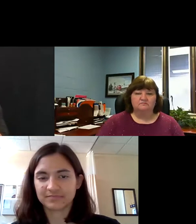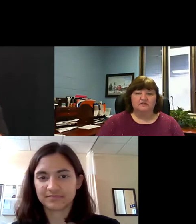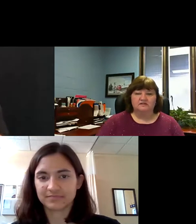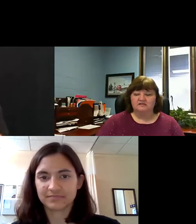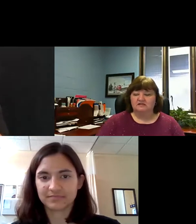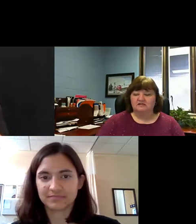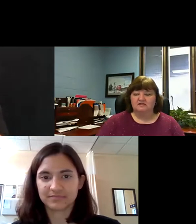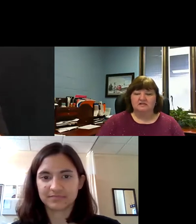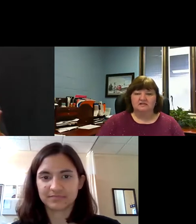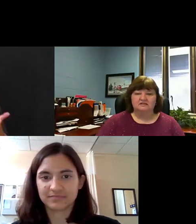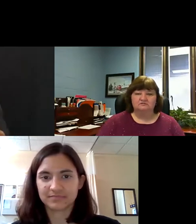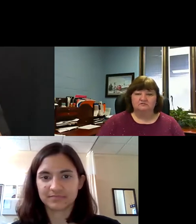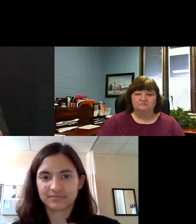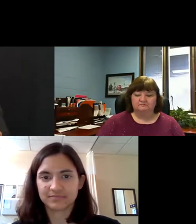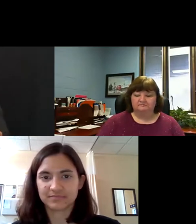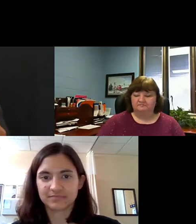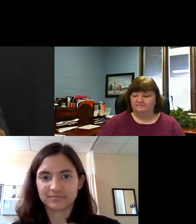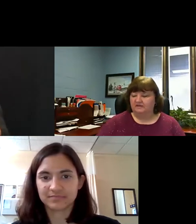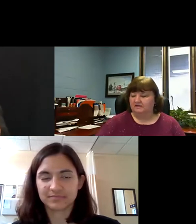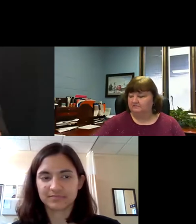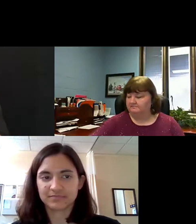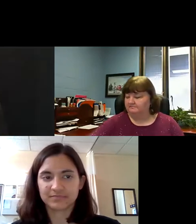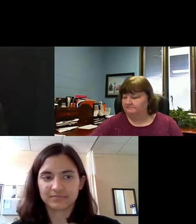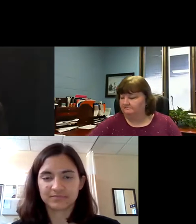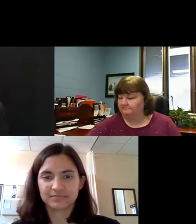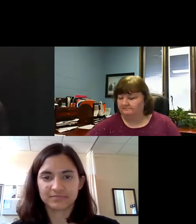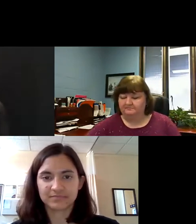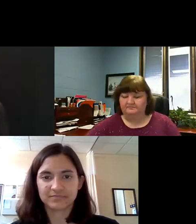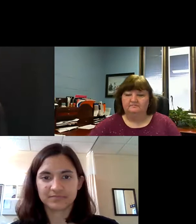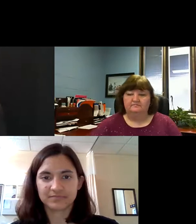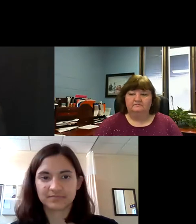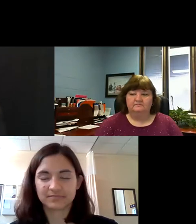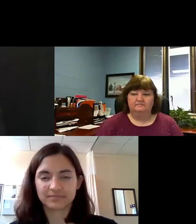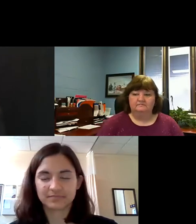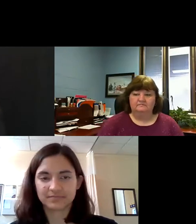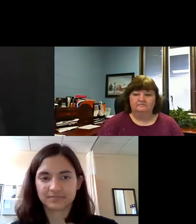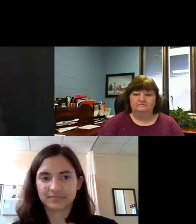death remains at 82. Thank you.